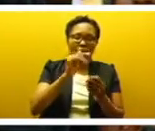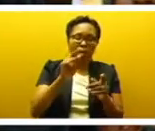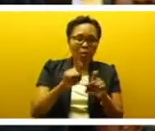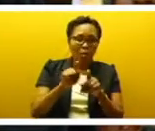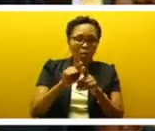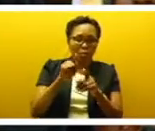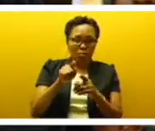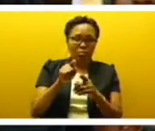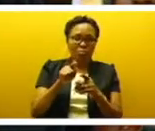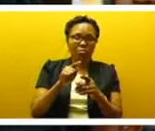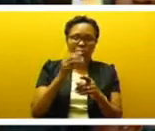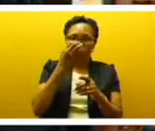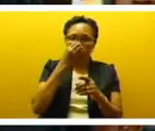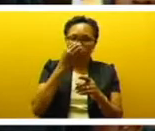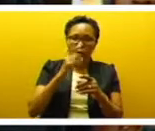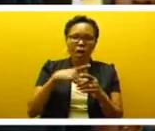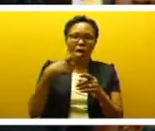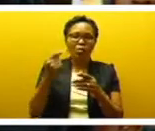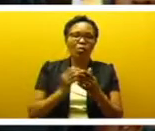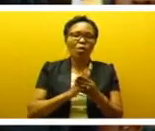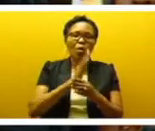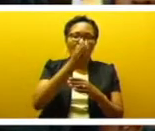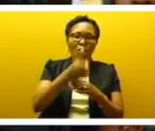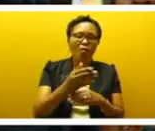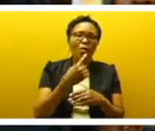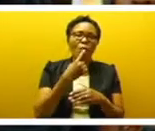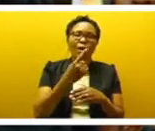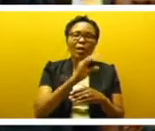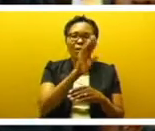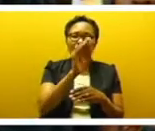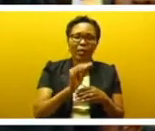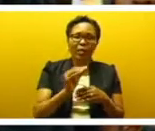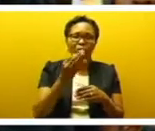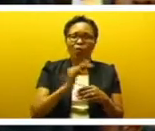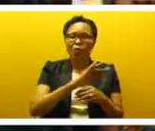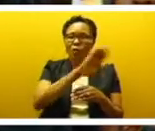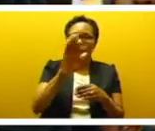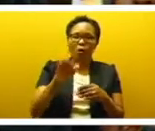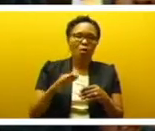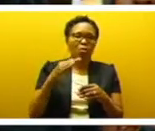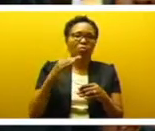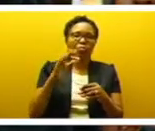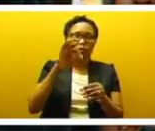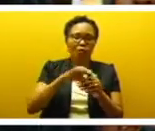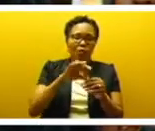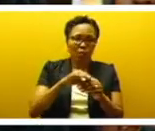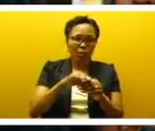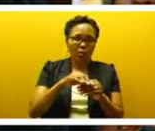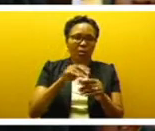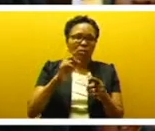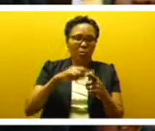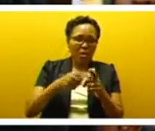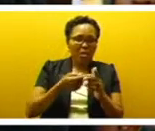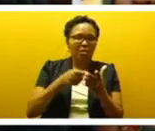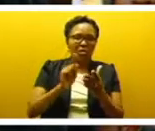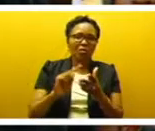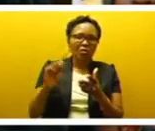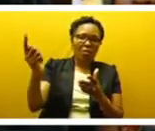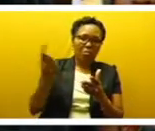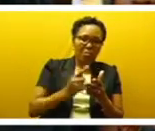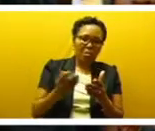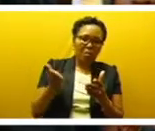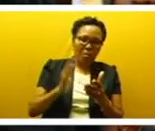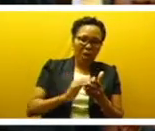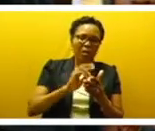past 100% of the votes cast, and he is forced to have to come to reread the results. That